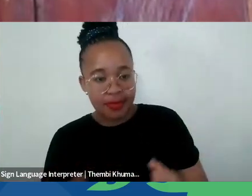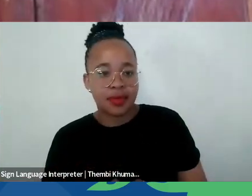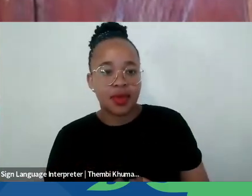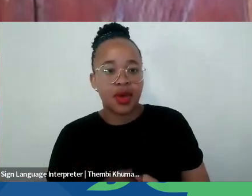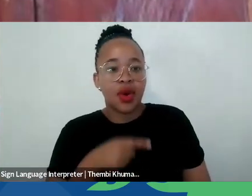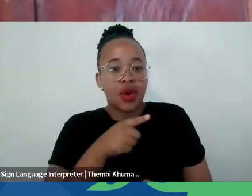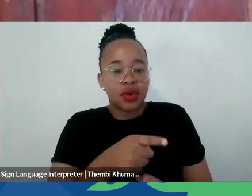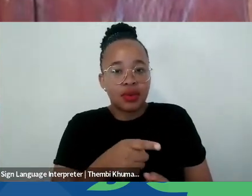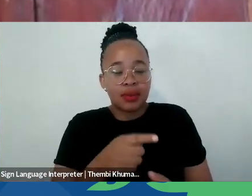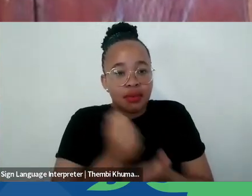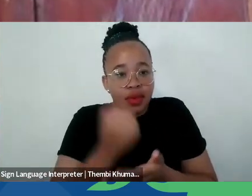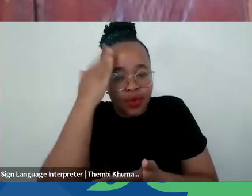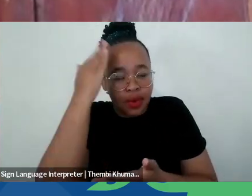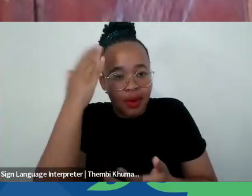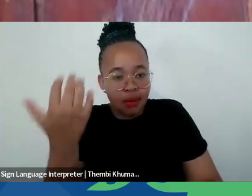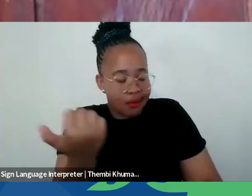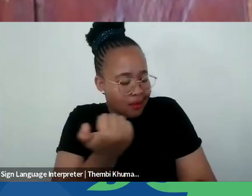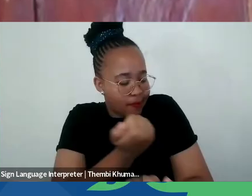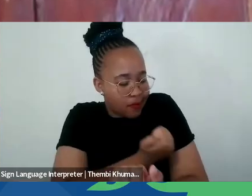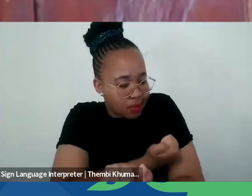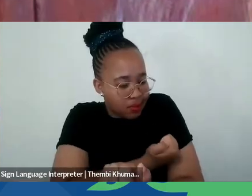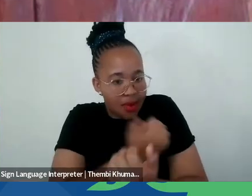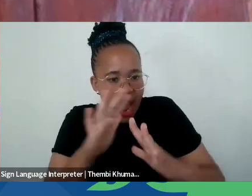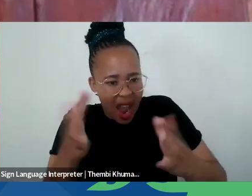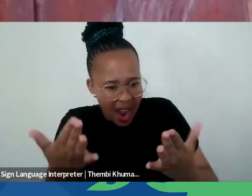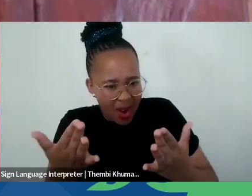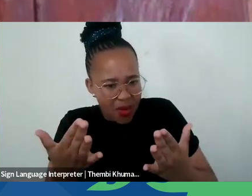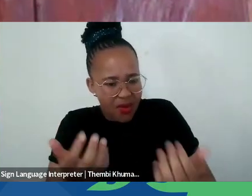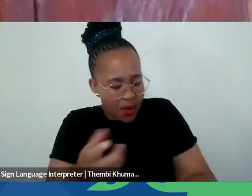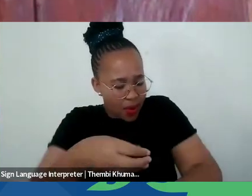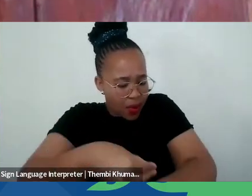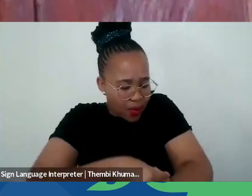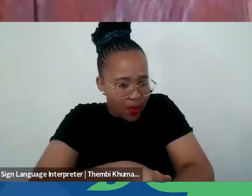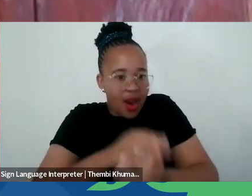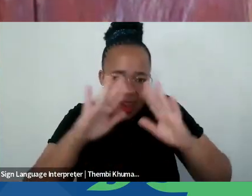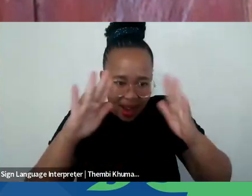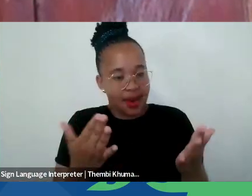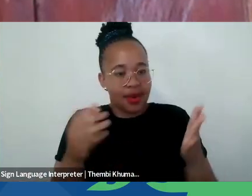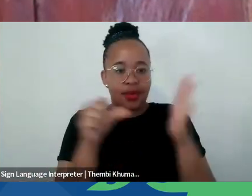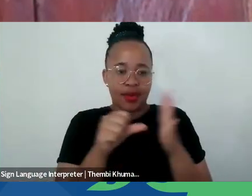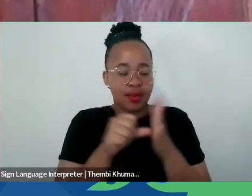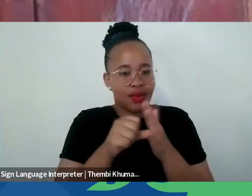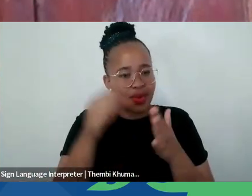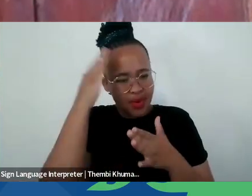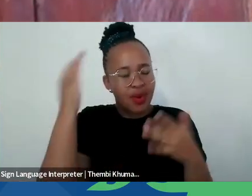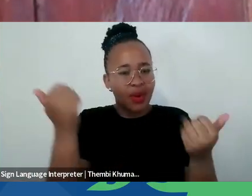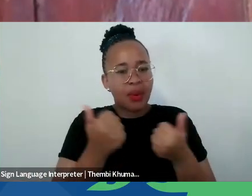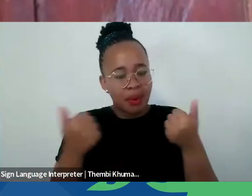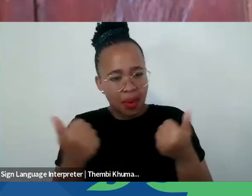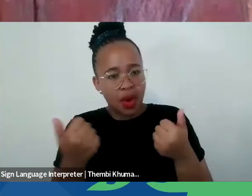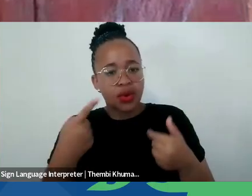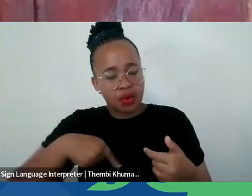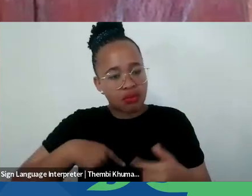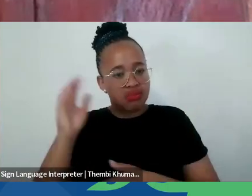How are you using the drug? And how is it benefiting you? So you look at yourself first. And we covered that in our 12 sessions of